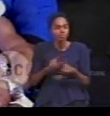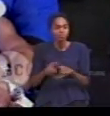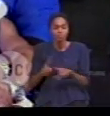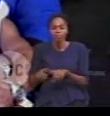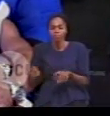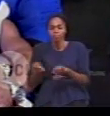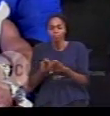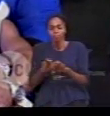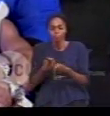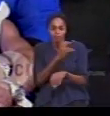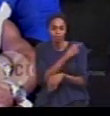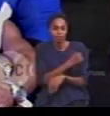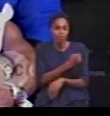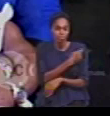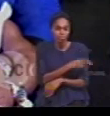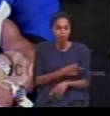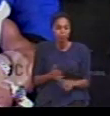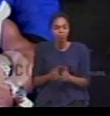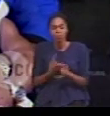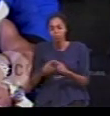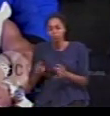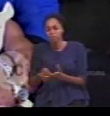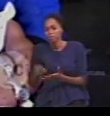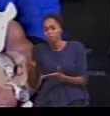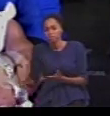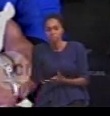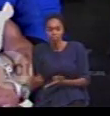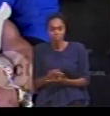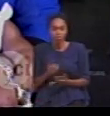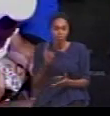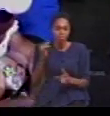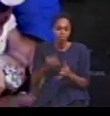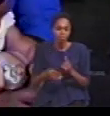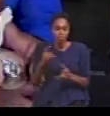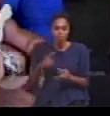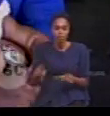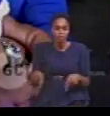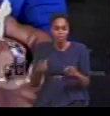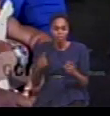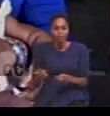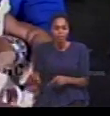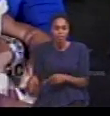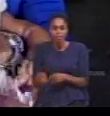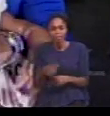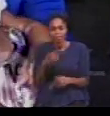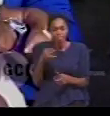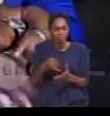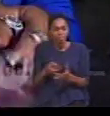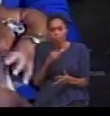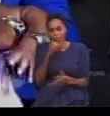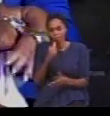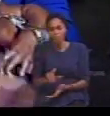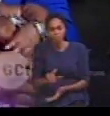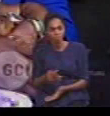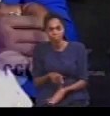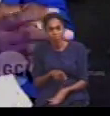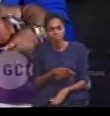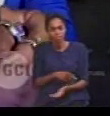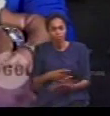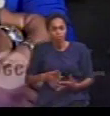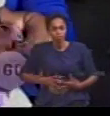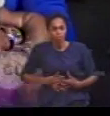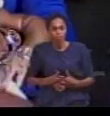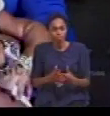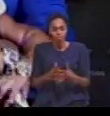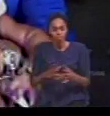different hospitals with different reports, different results. The last one we went, we said it's not pregnancy, that it's fibroid. I should